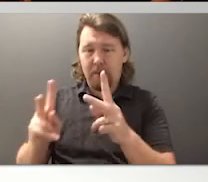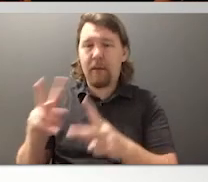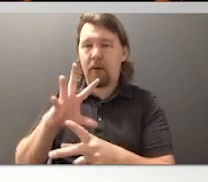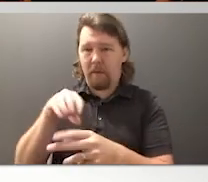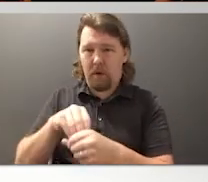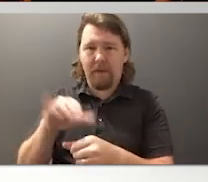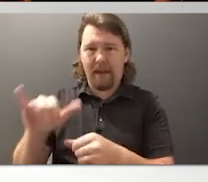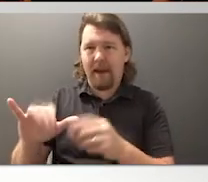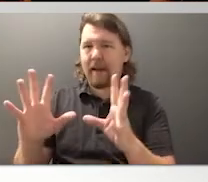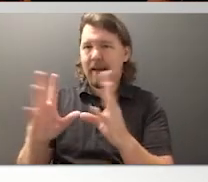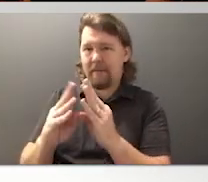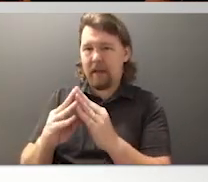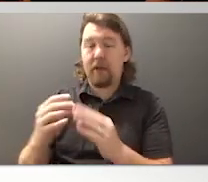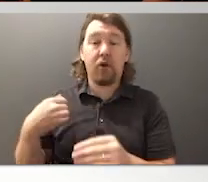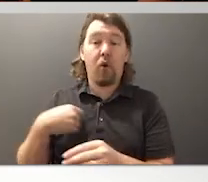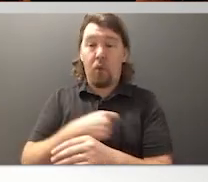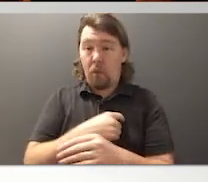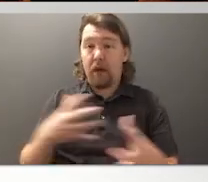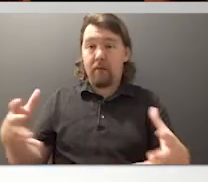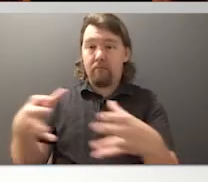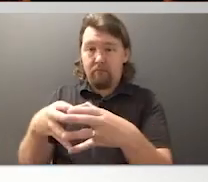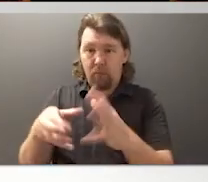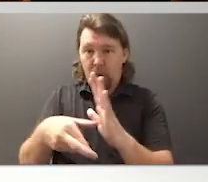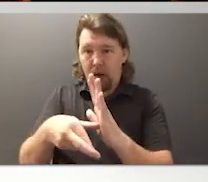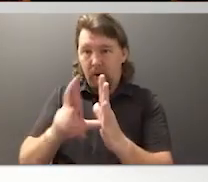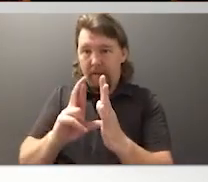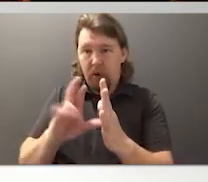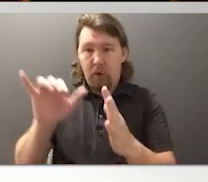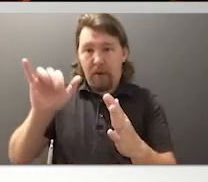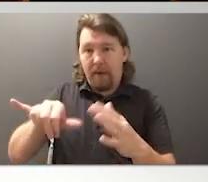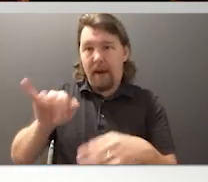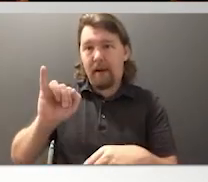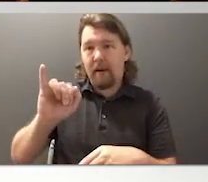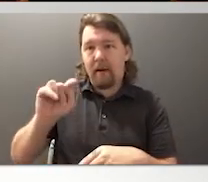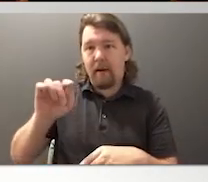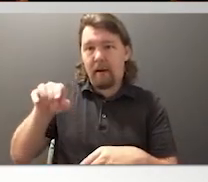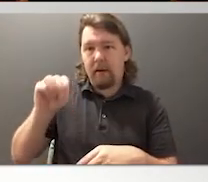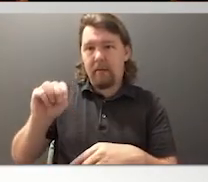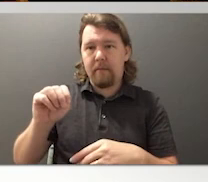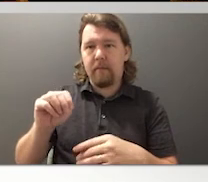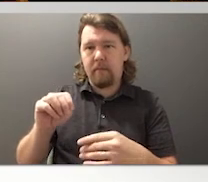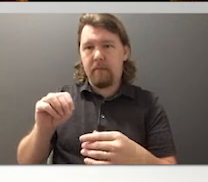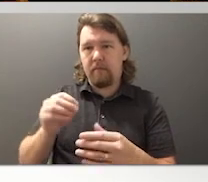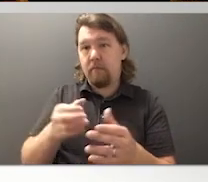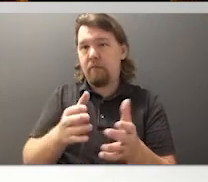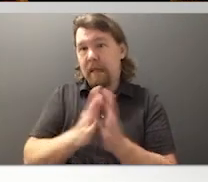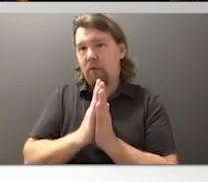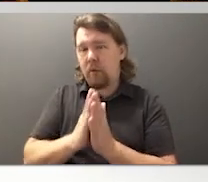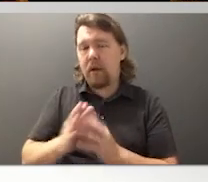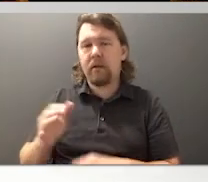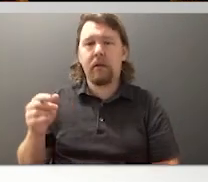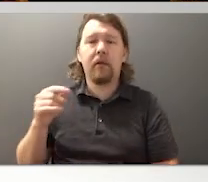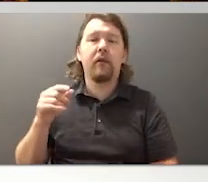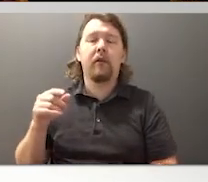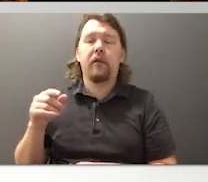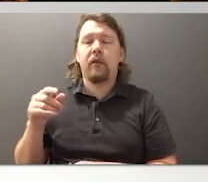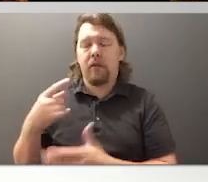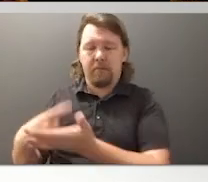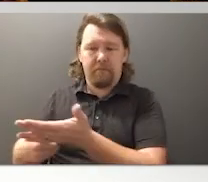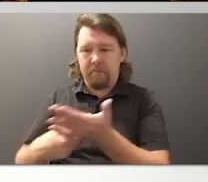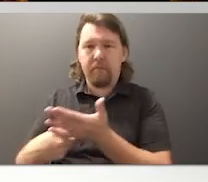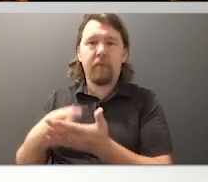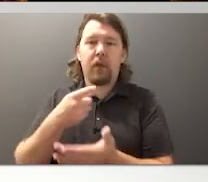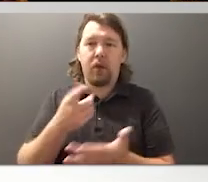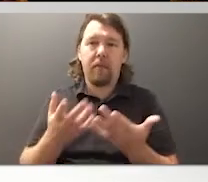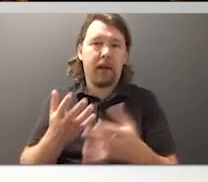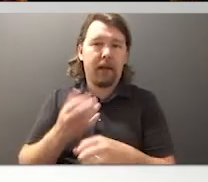is involved. There's several people involved in that committee. We come together, we review what the item is that's being asked